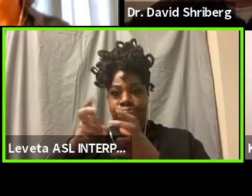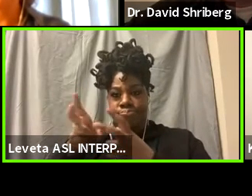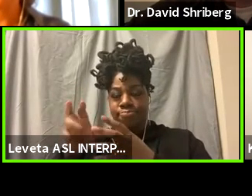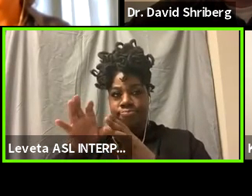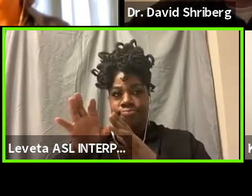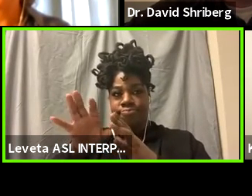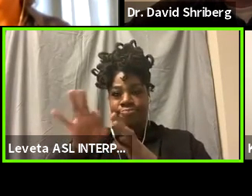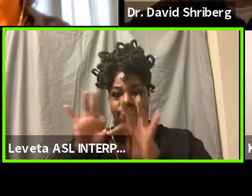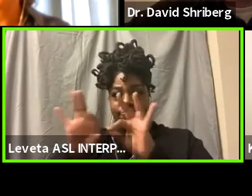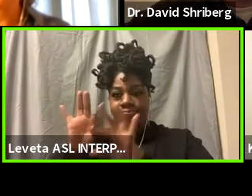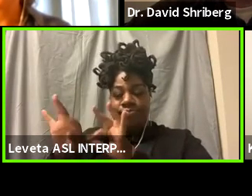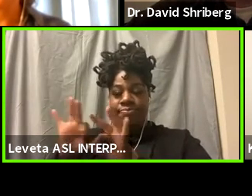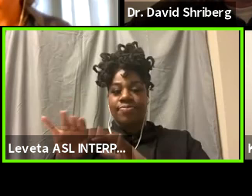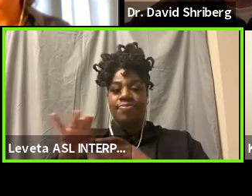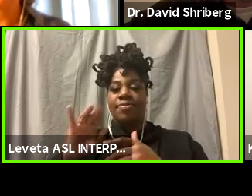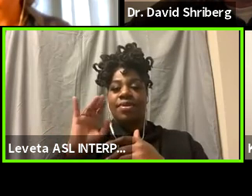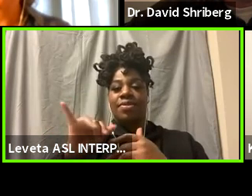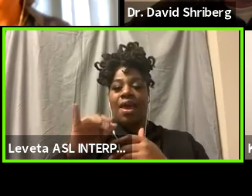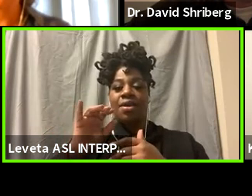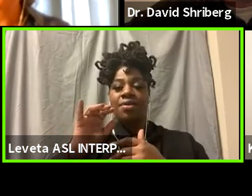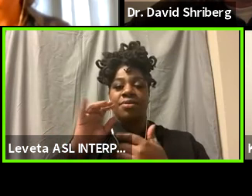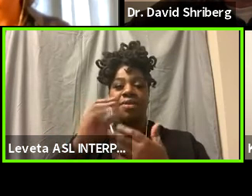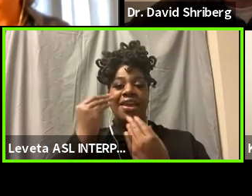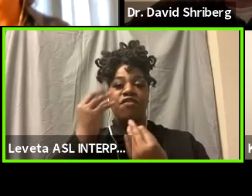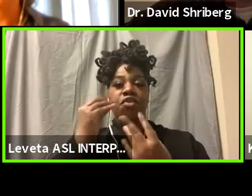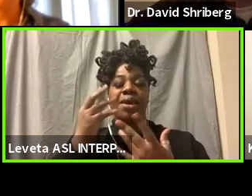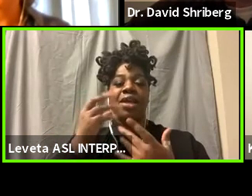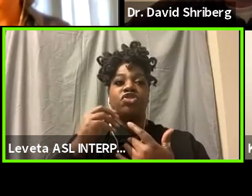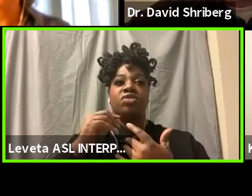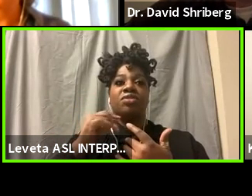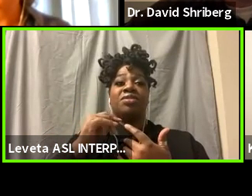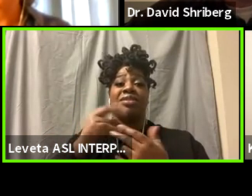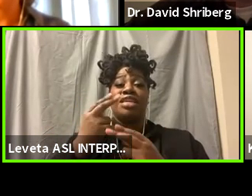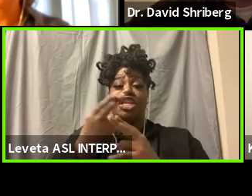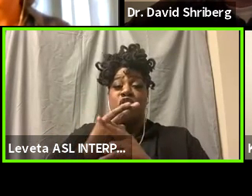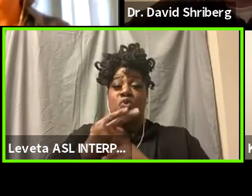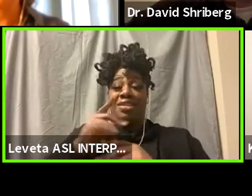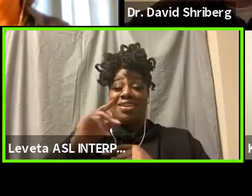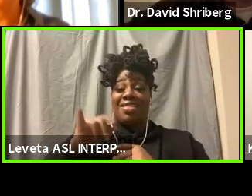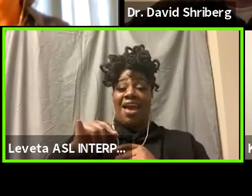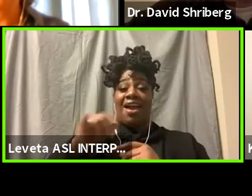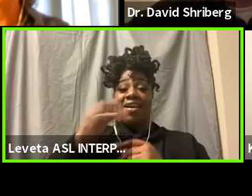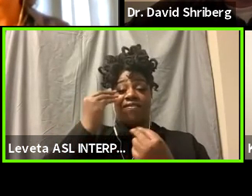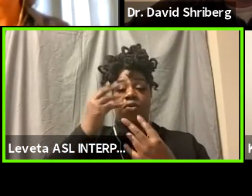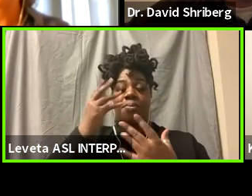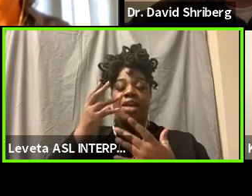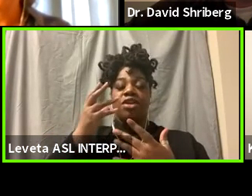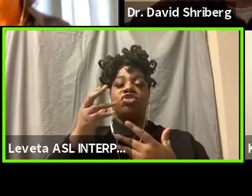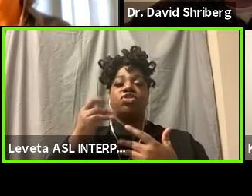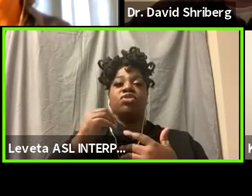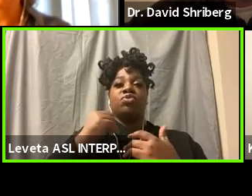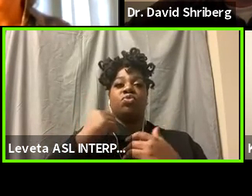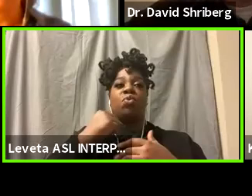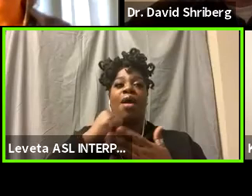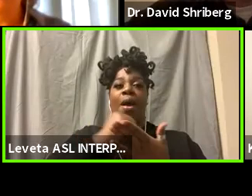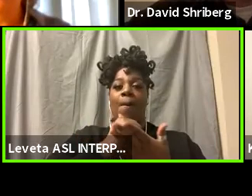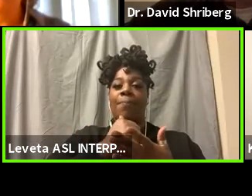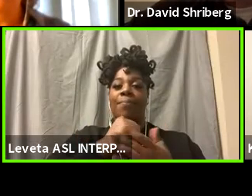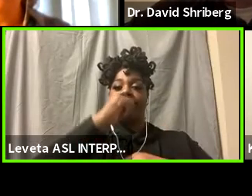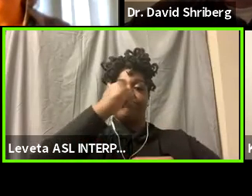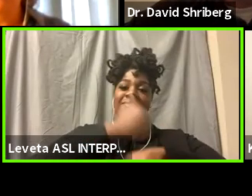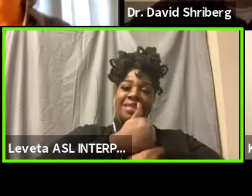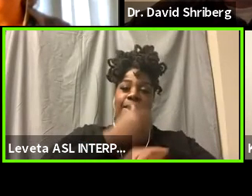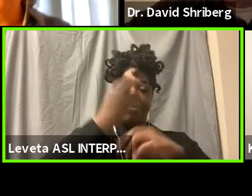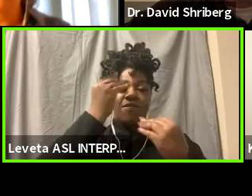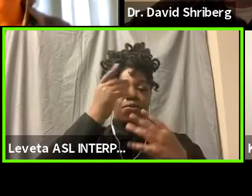process for counselors, teachers, moving into the fall. And so we're in the process of building that